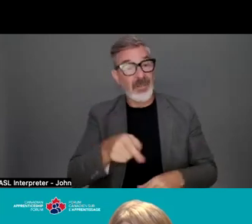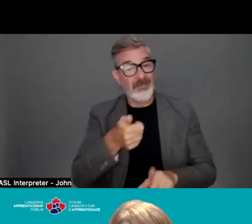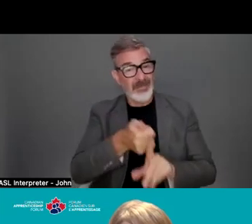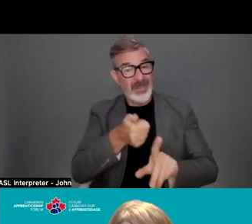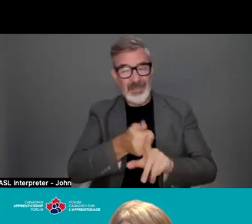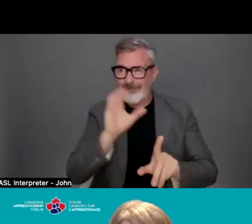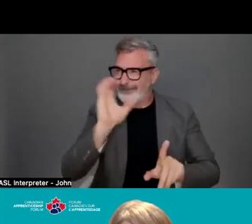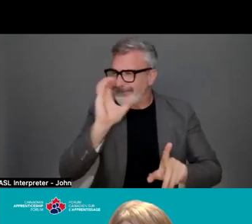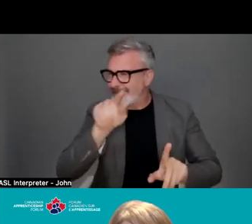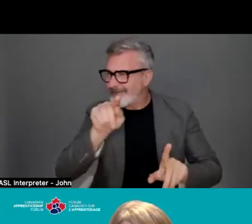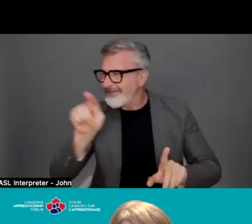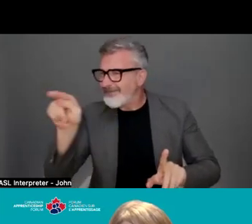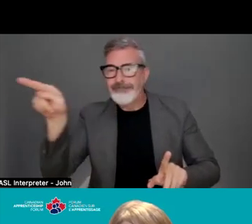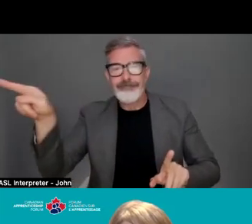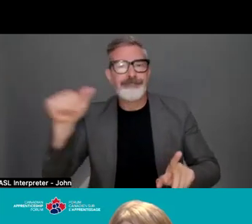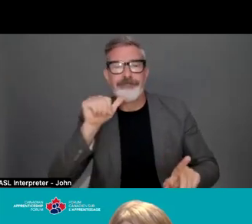them.